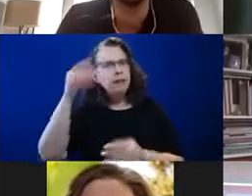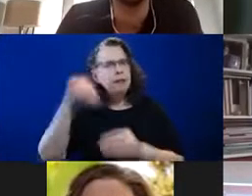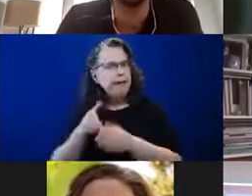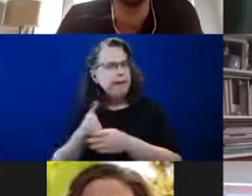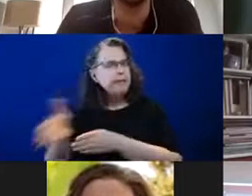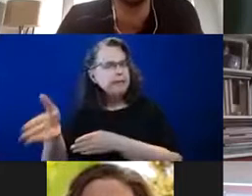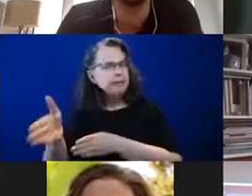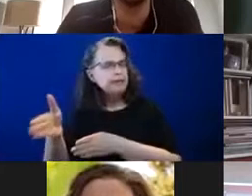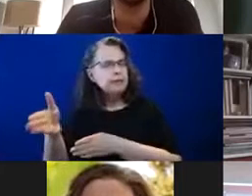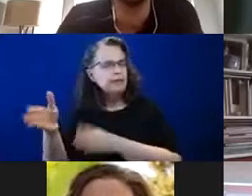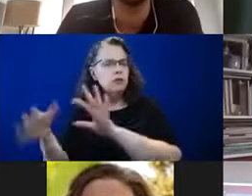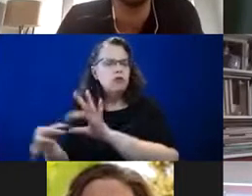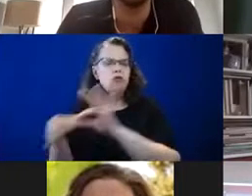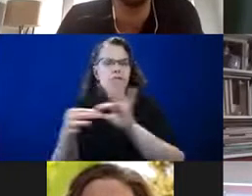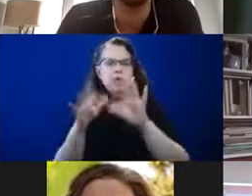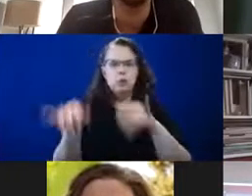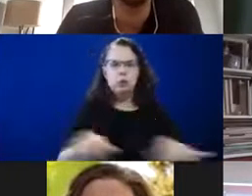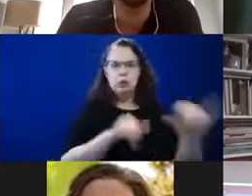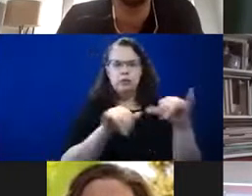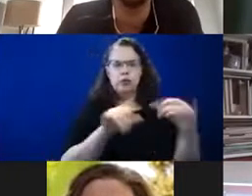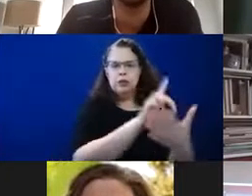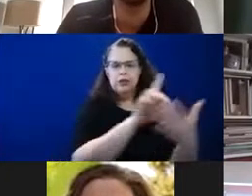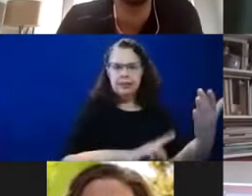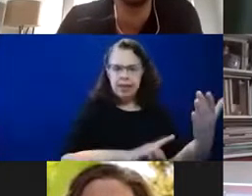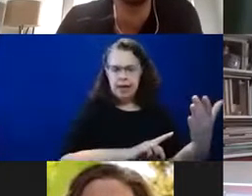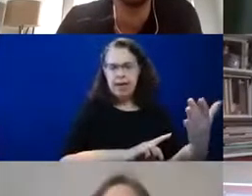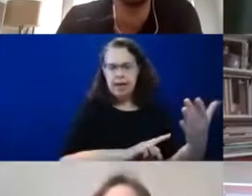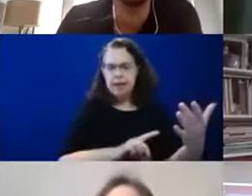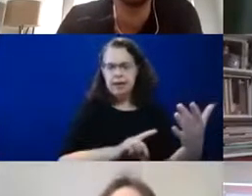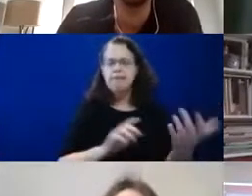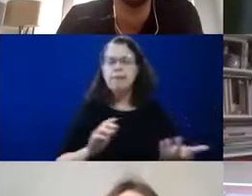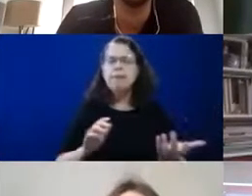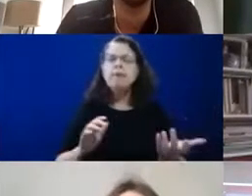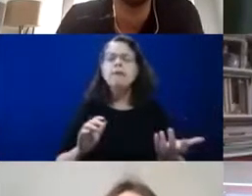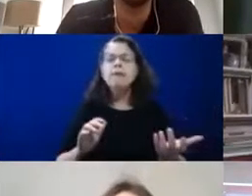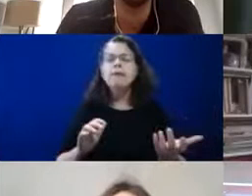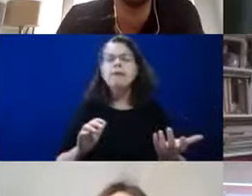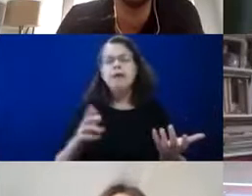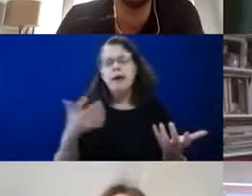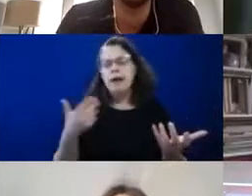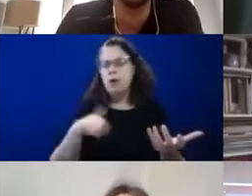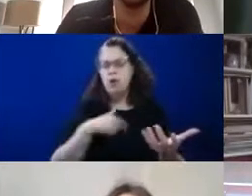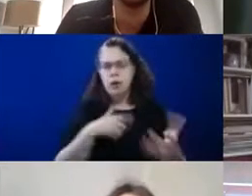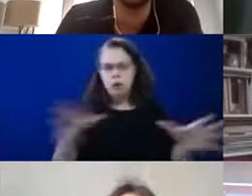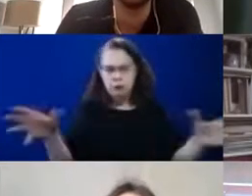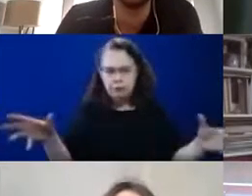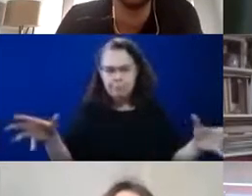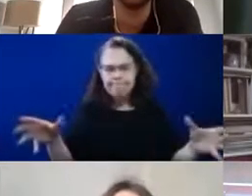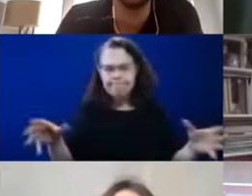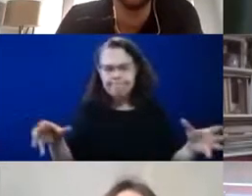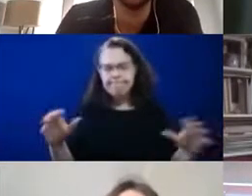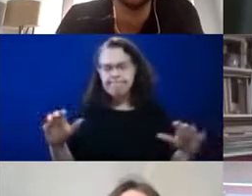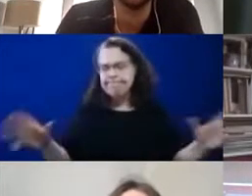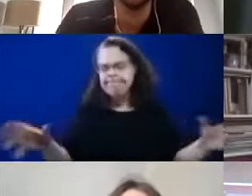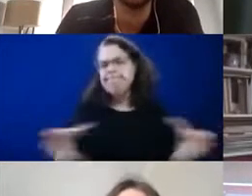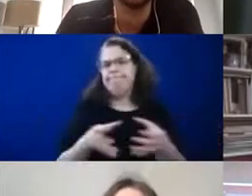it's related to universal design, and perhaps we can team up. We have so many people here today, and I